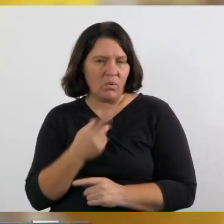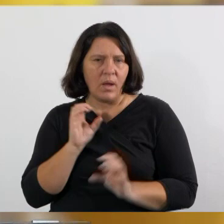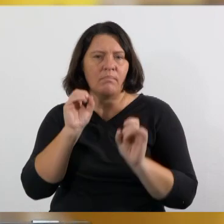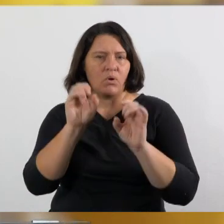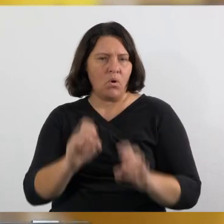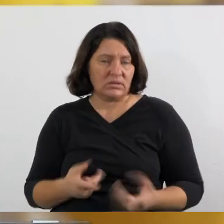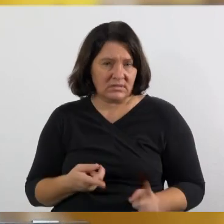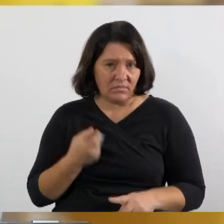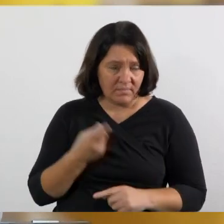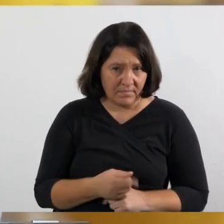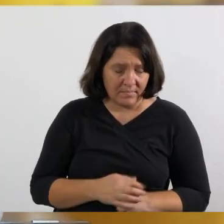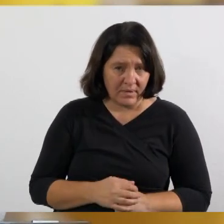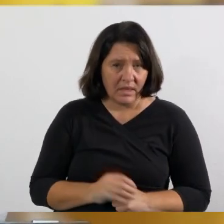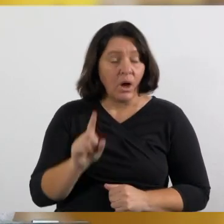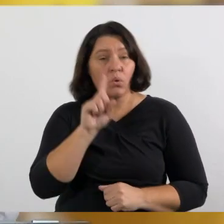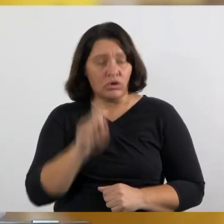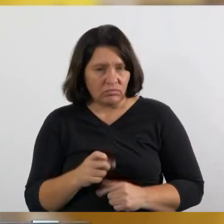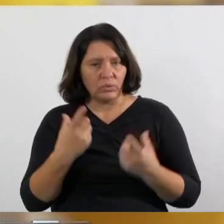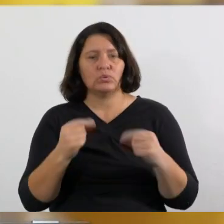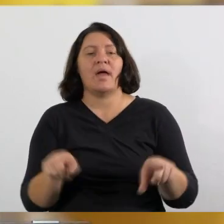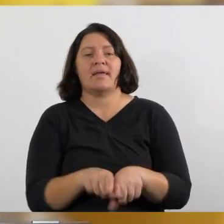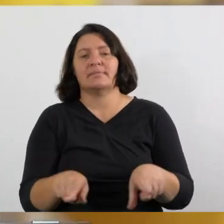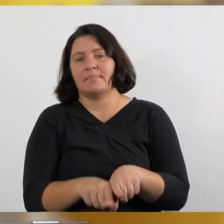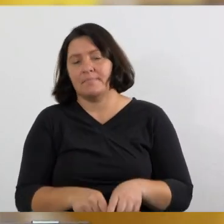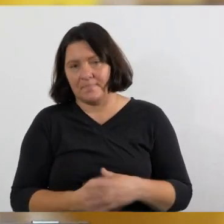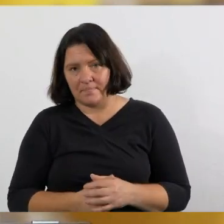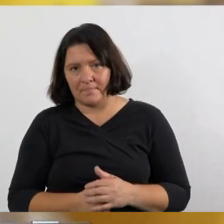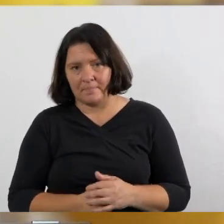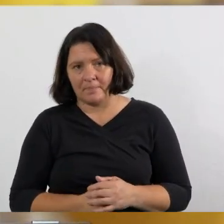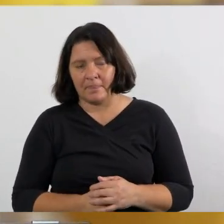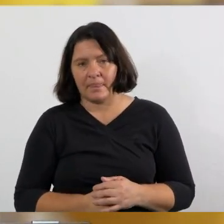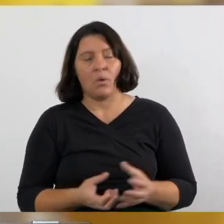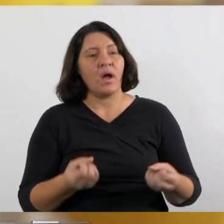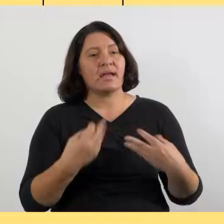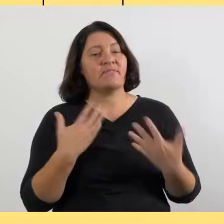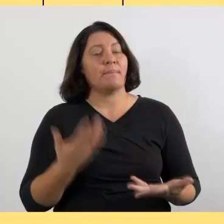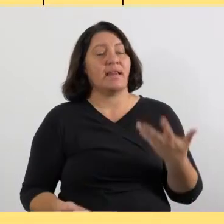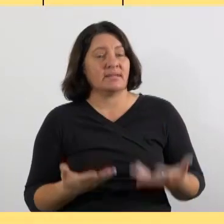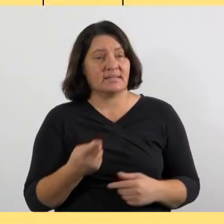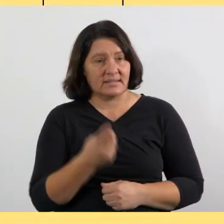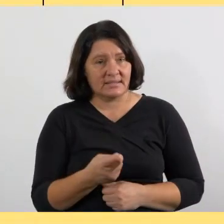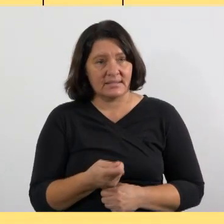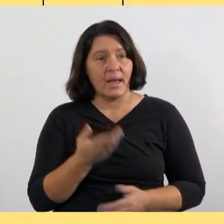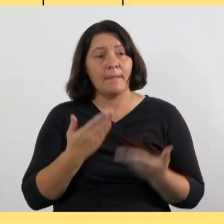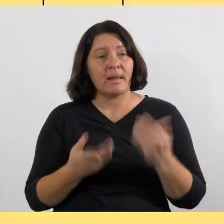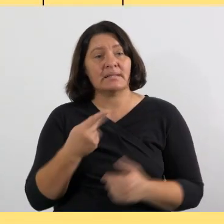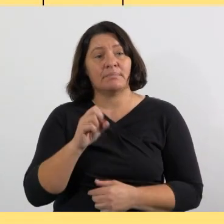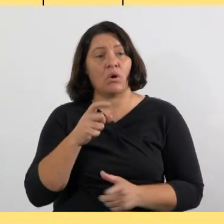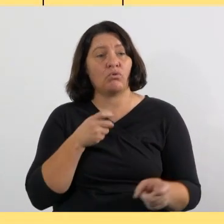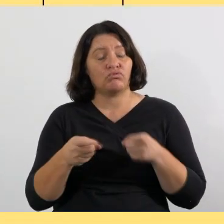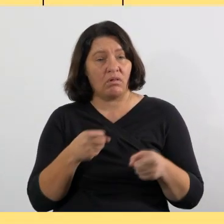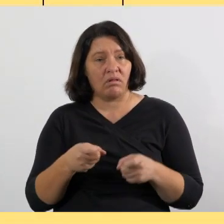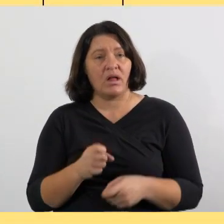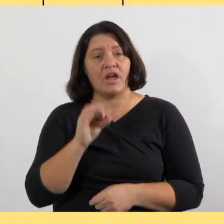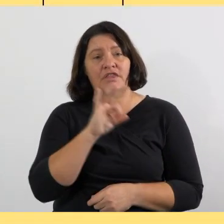which we're posting from. In this question, we're going to do the same again. We are given the balances, and the balance for